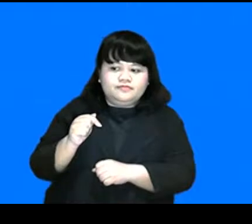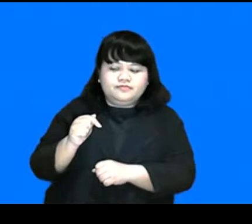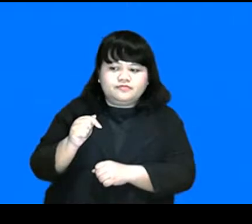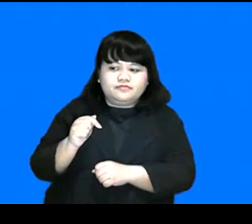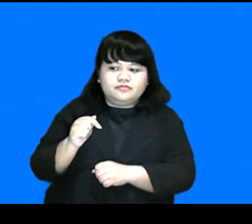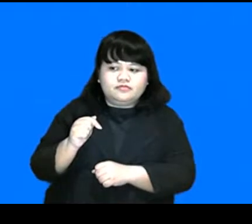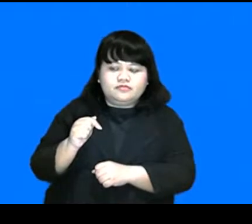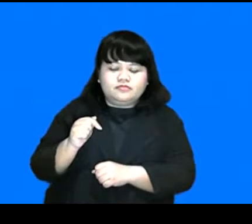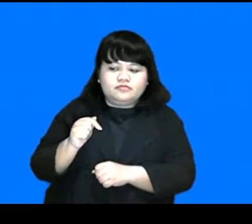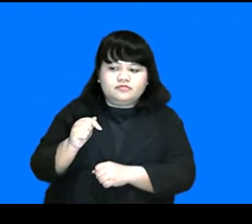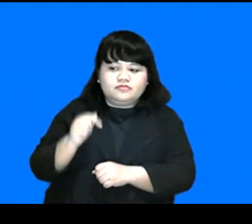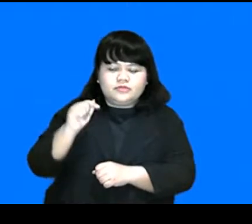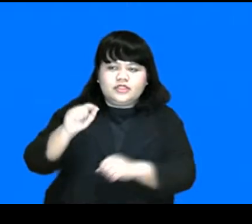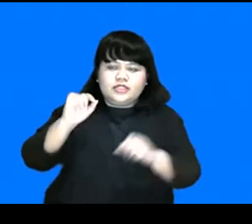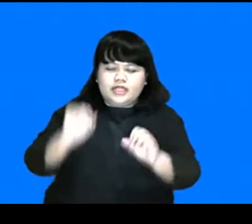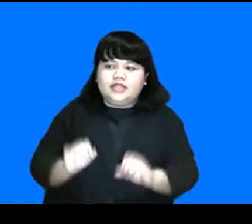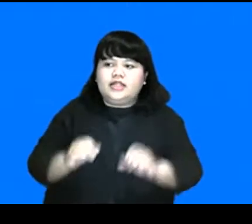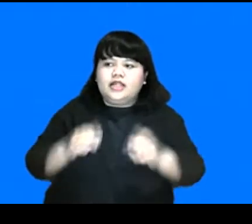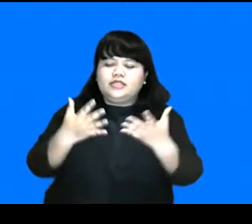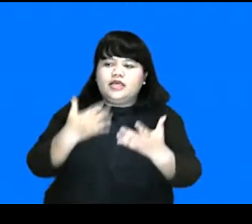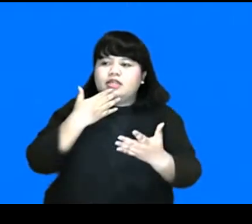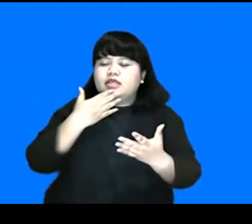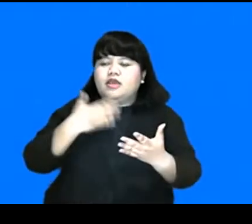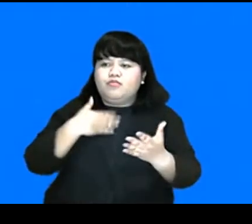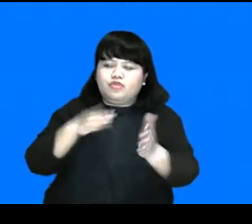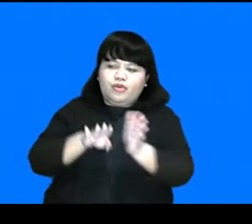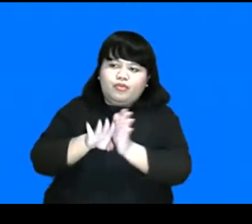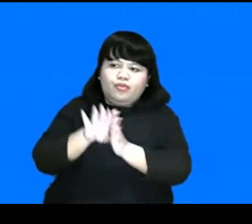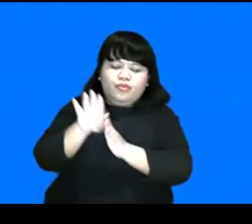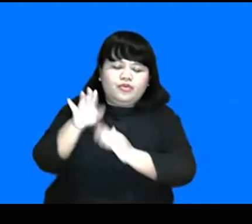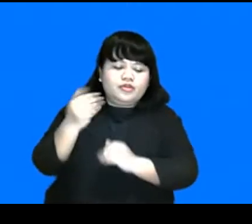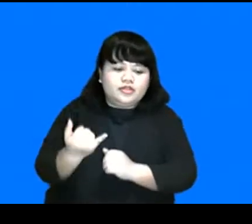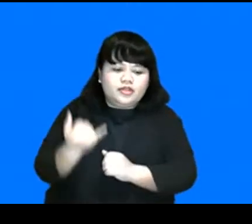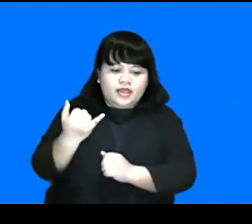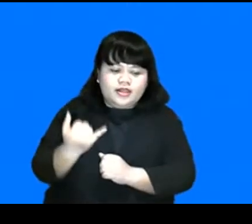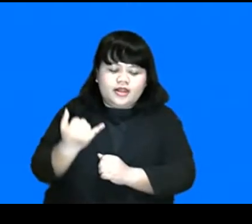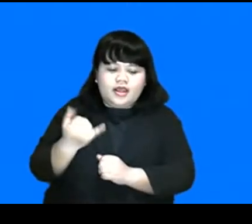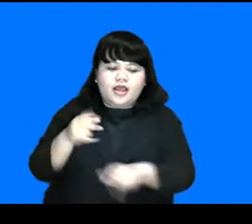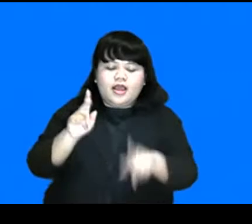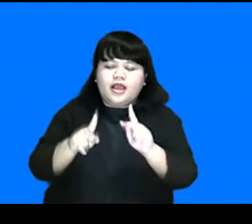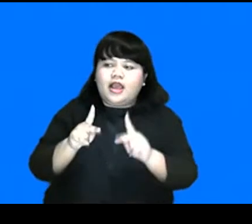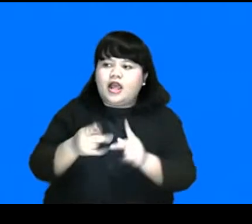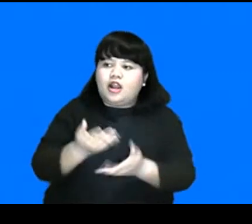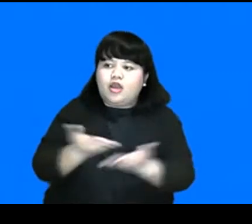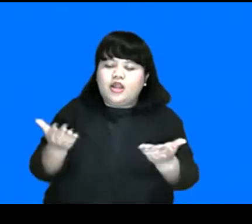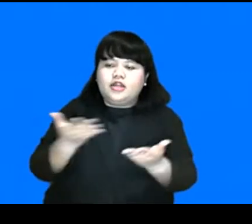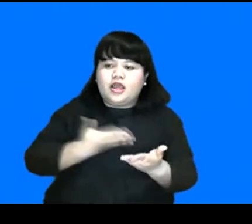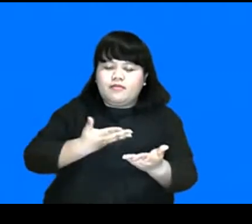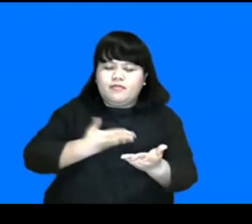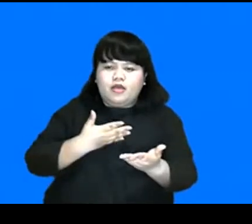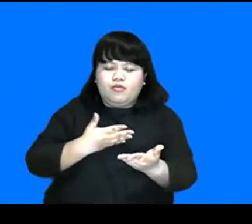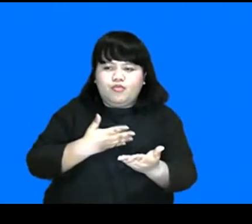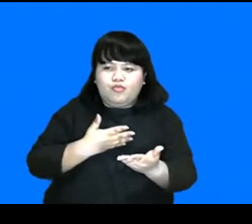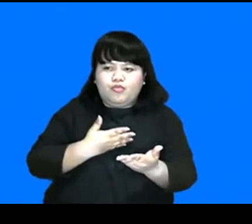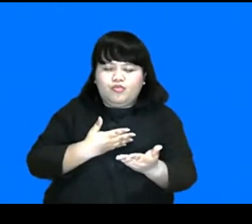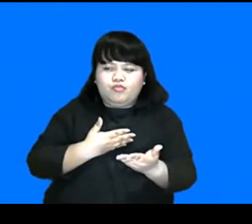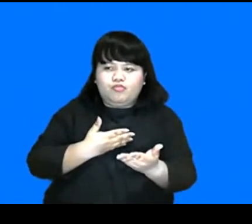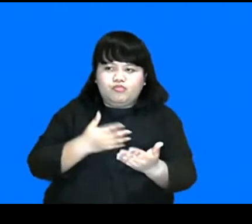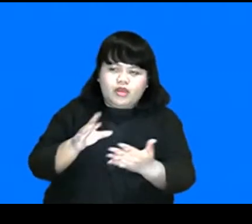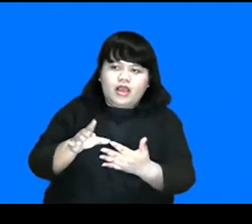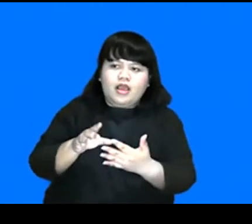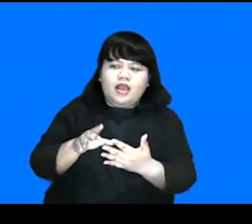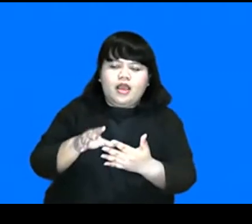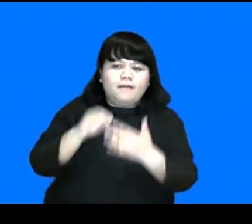progress that have been happening. So if Irvin, can you touch a little bit on, you know, where are you for Indonesia? Well, yeah,